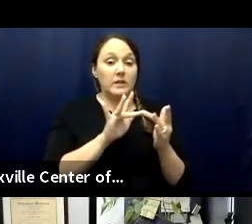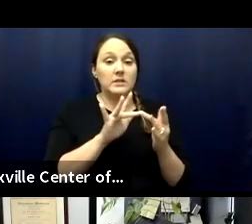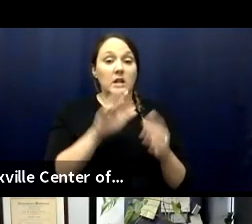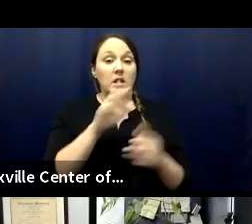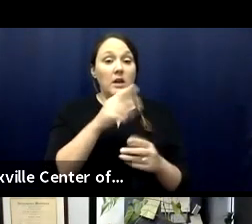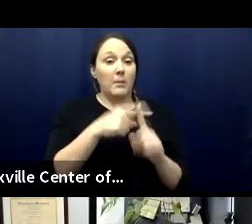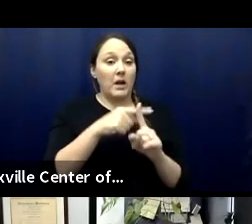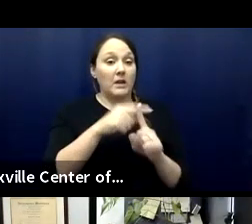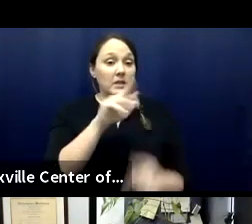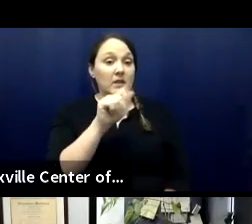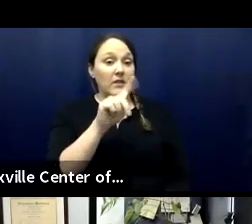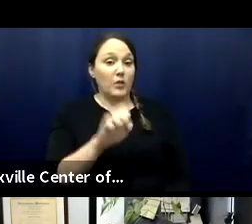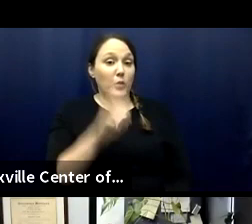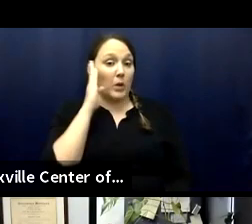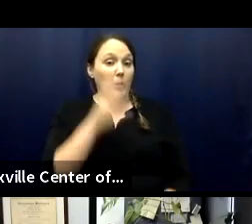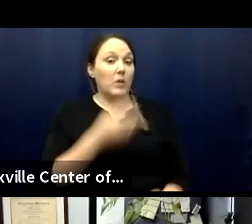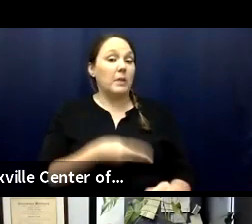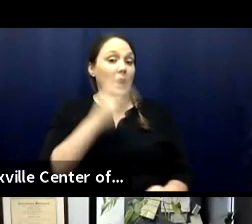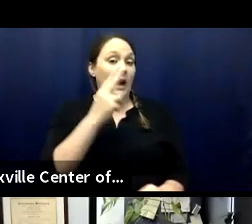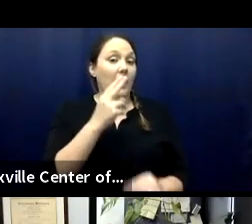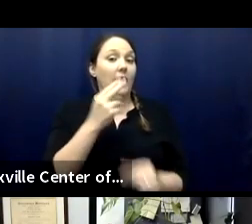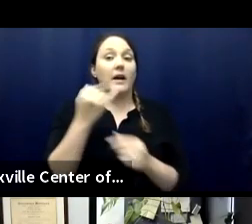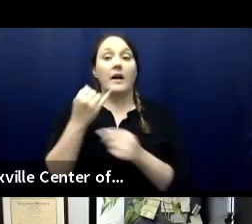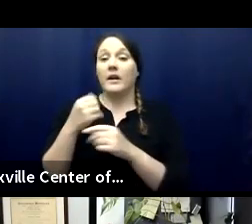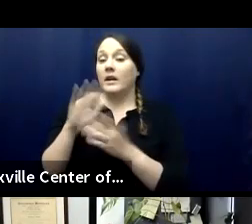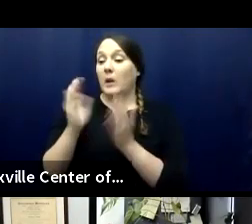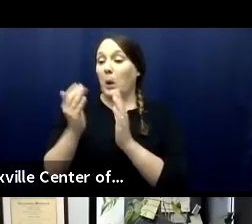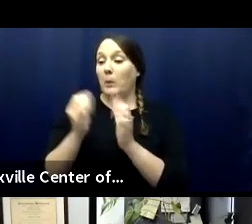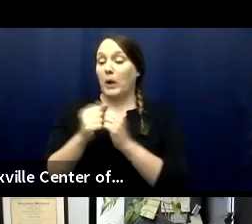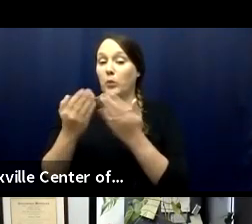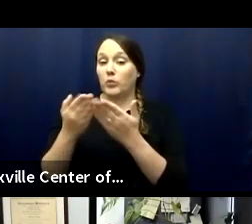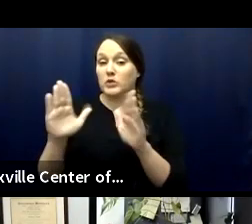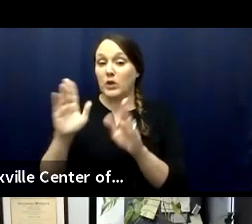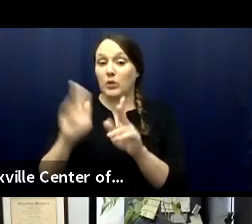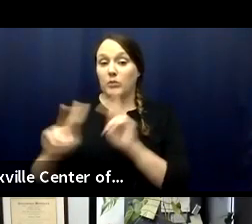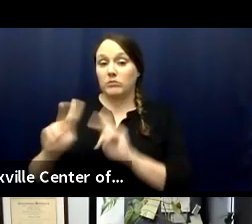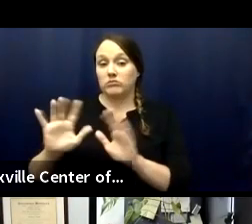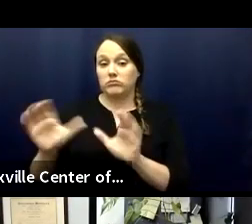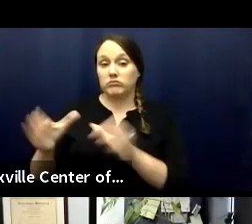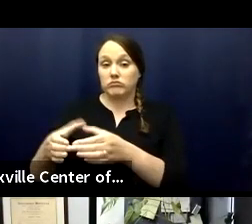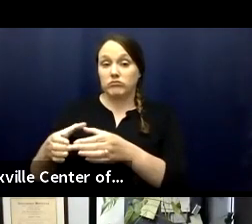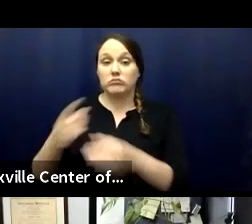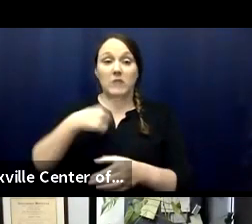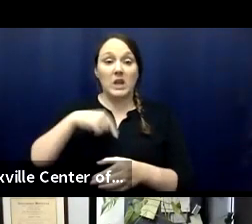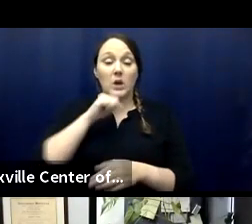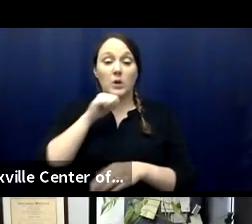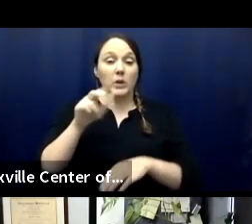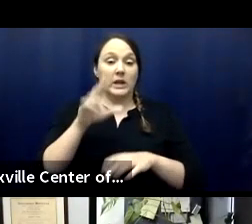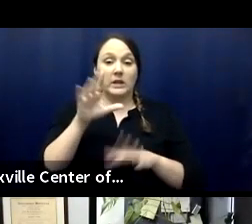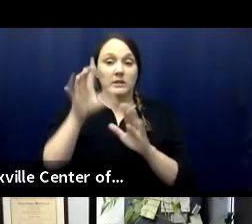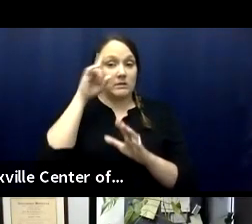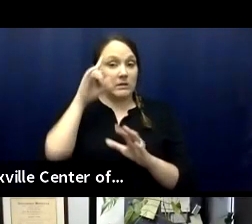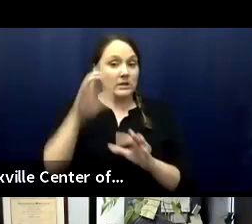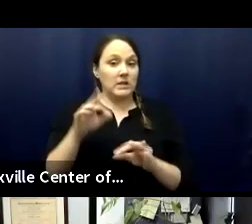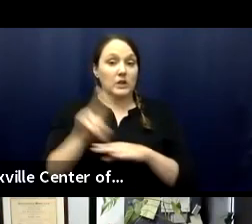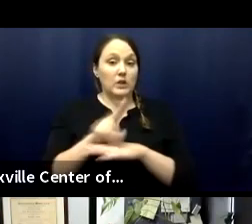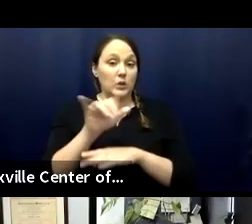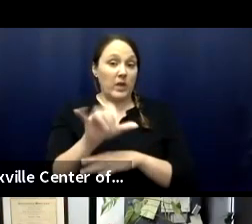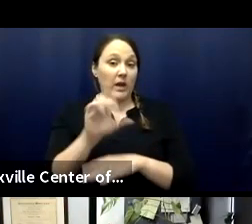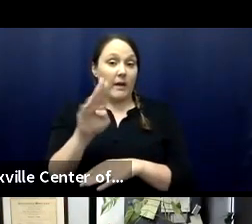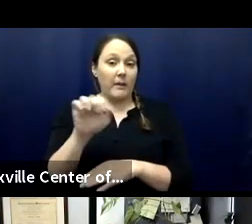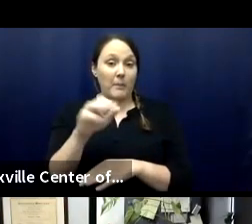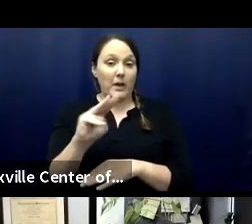higher than if you're testing the general population. One of the reasons we didn't choose to use that as a benchmark in our